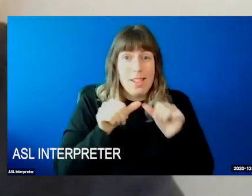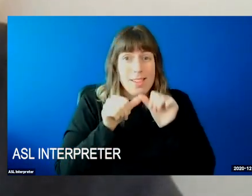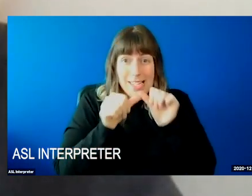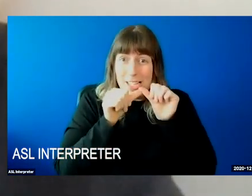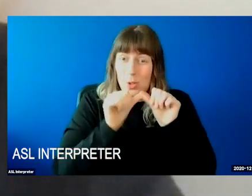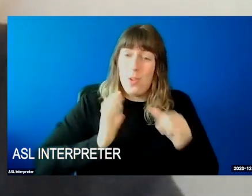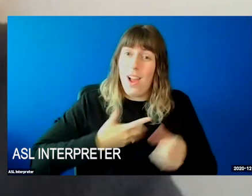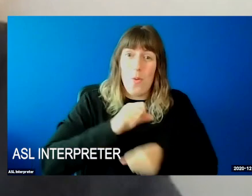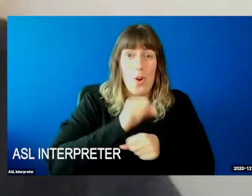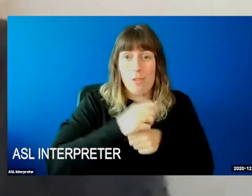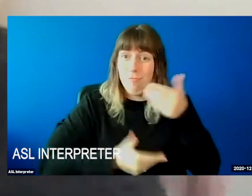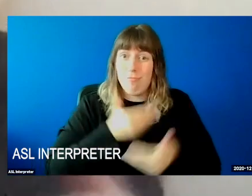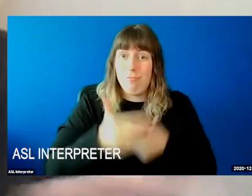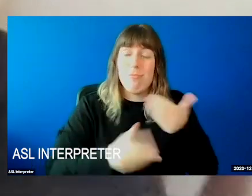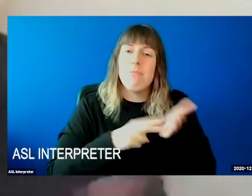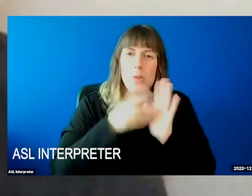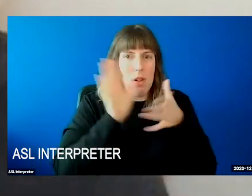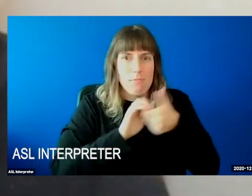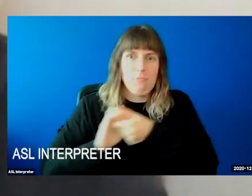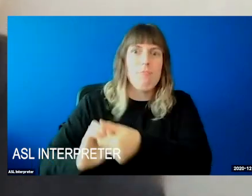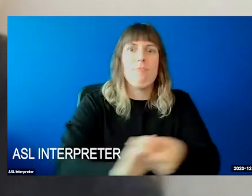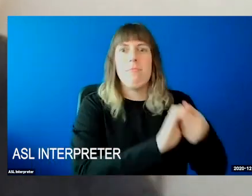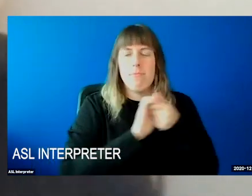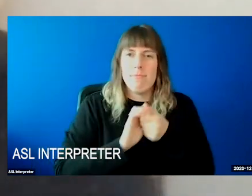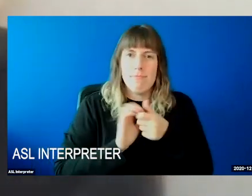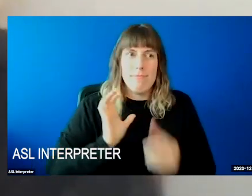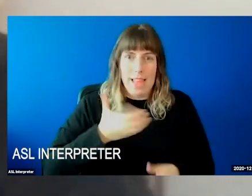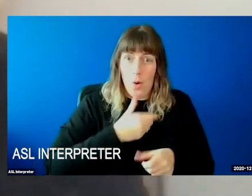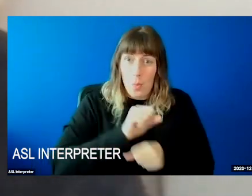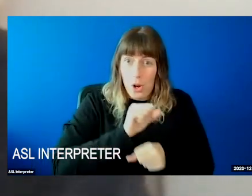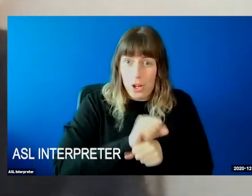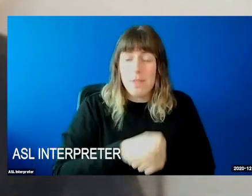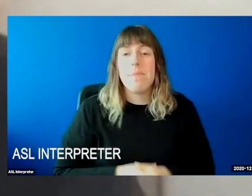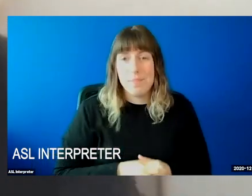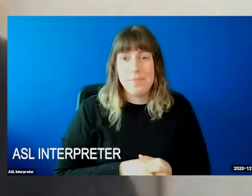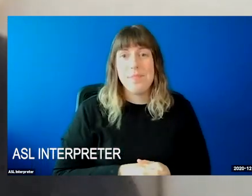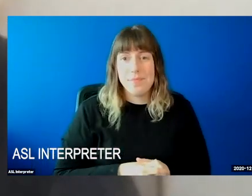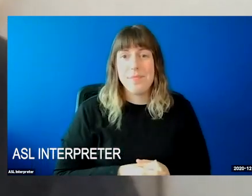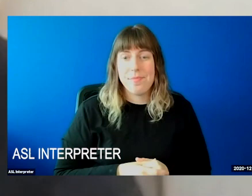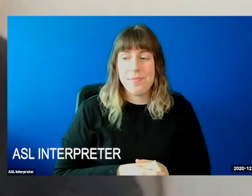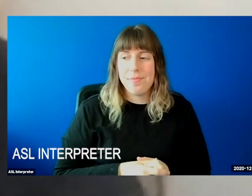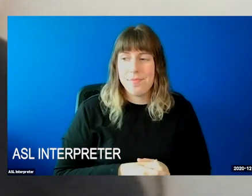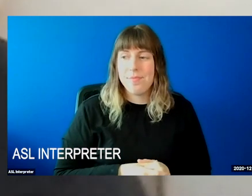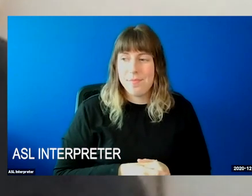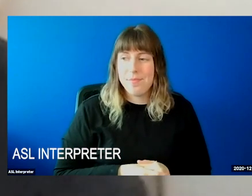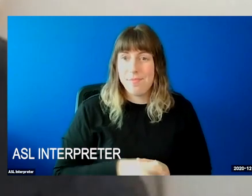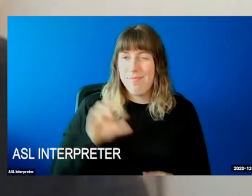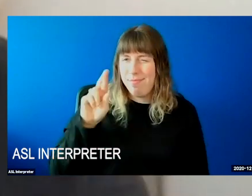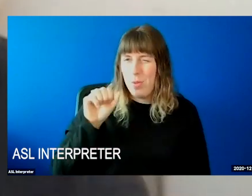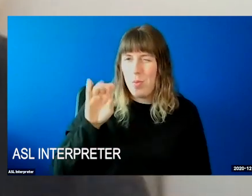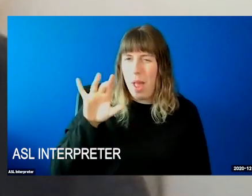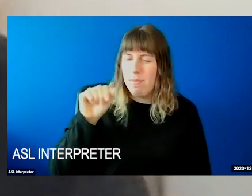in between the sessions, and we want to continue this work that we're doing to unify and to coordinate our efforts as we